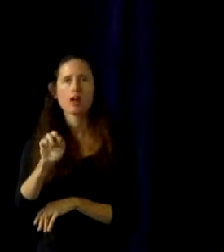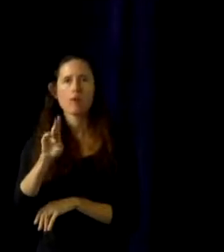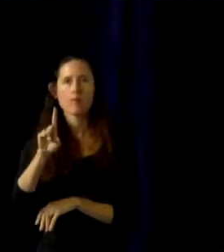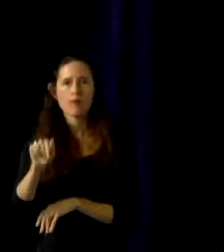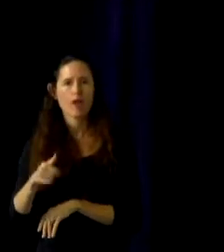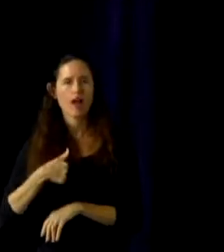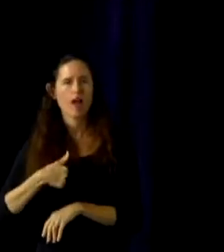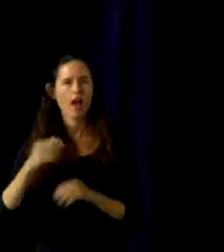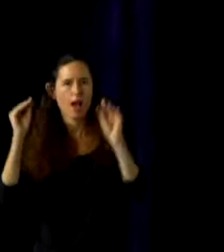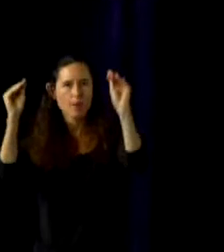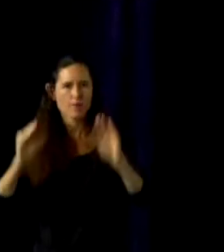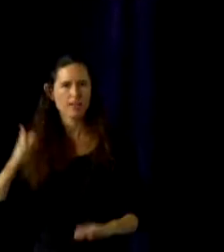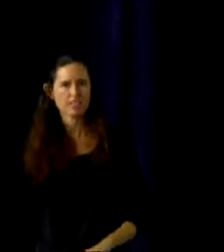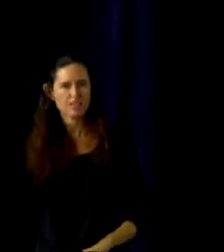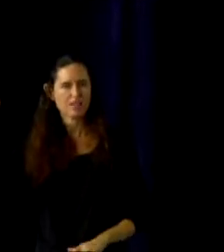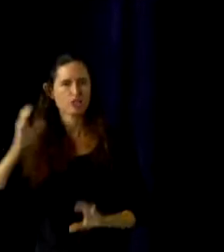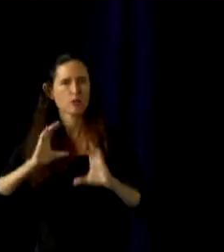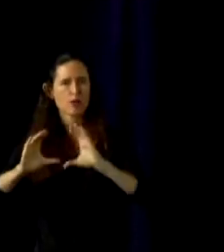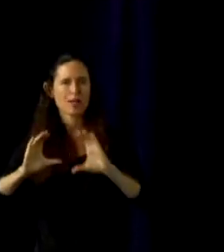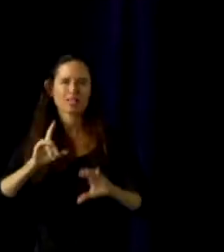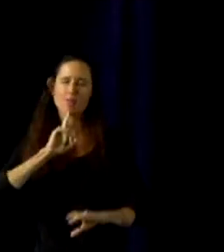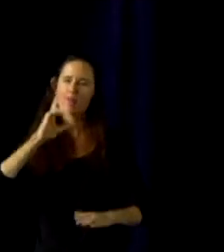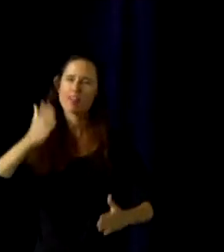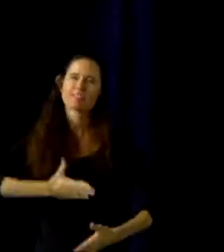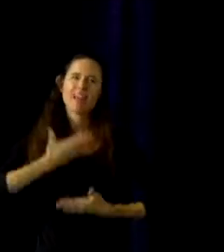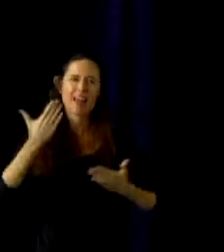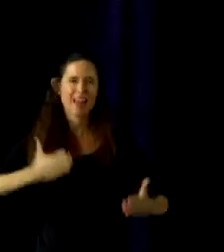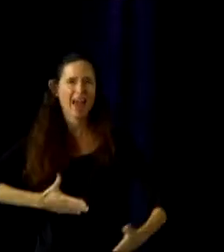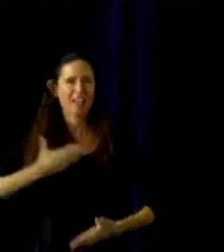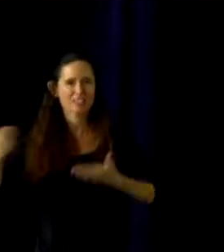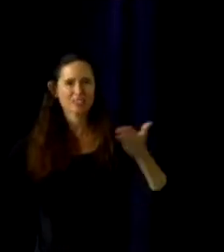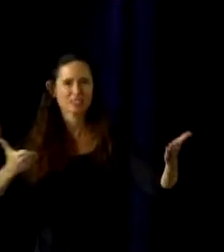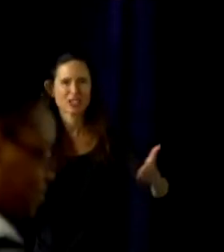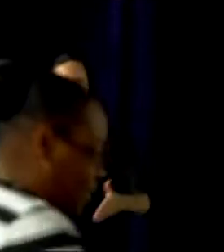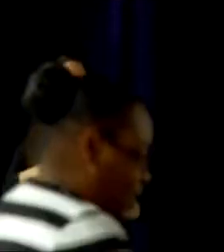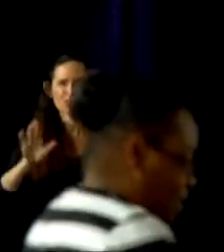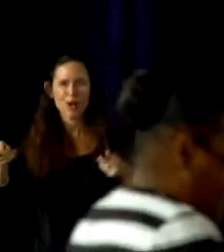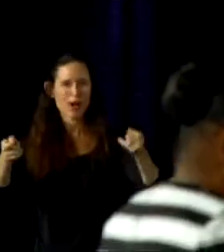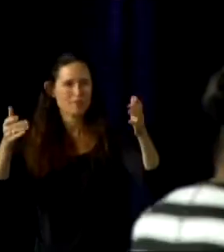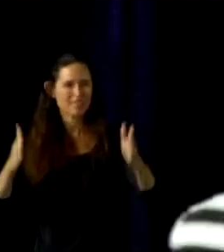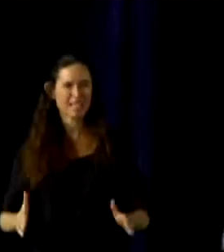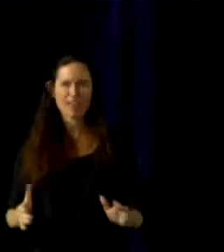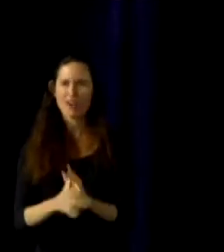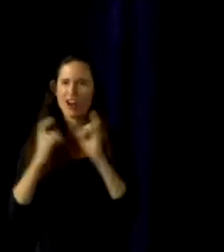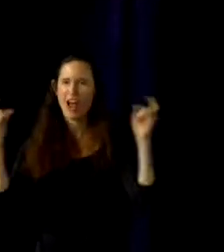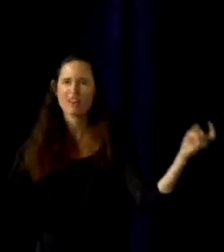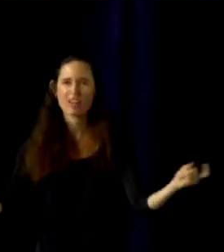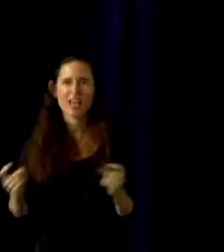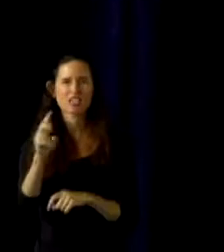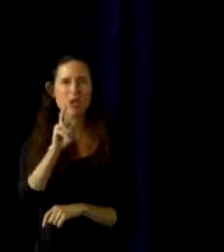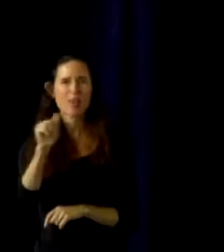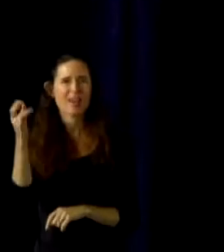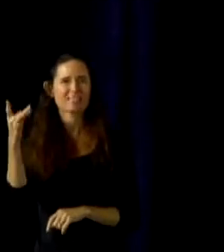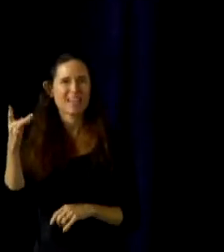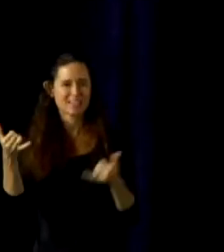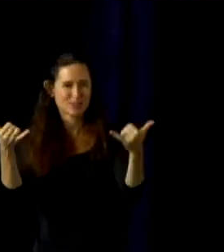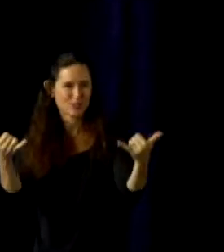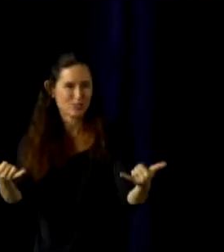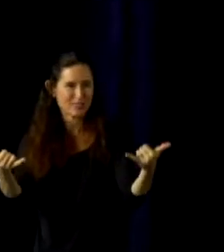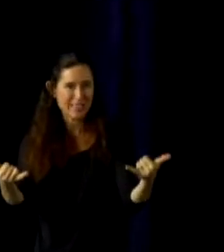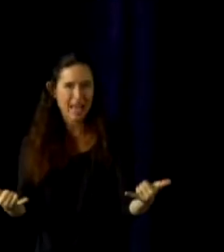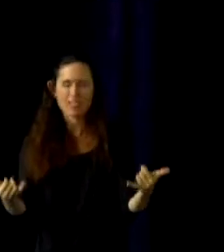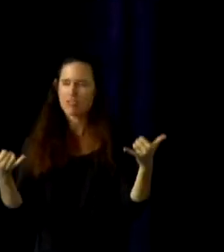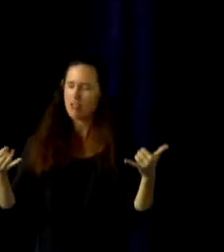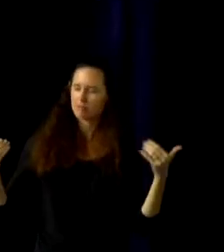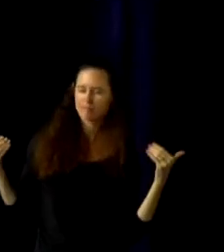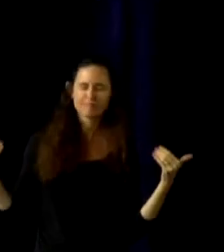of speech communication, and I'm delighted to serve as your MC for Convocation 2018. So what do you say we